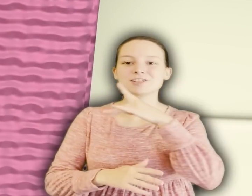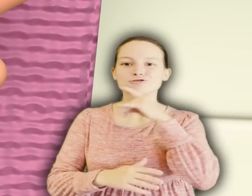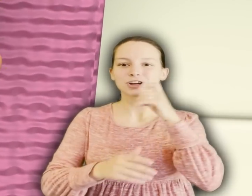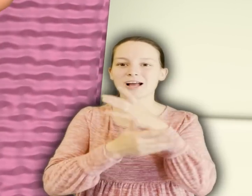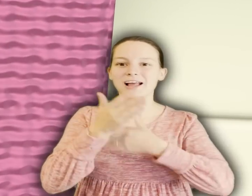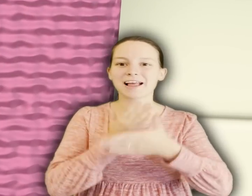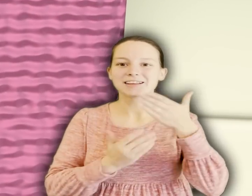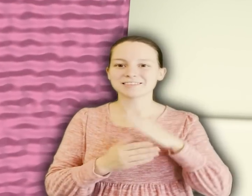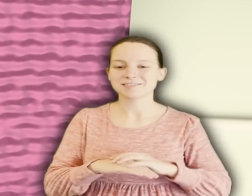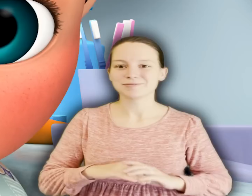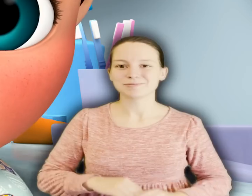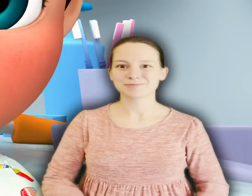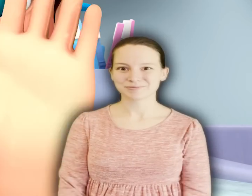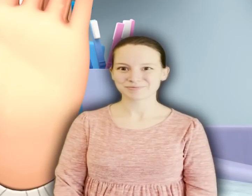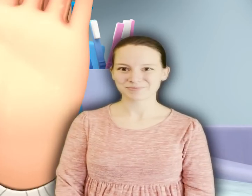draw your